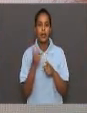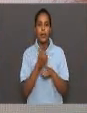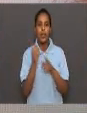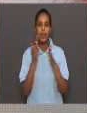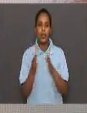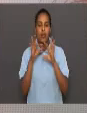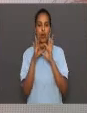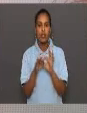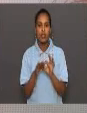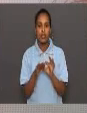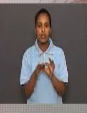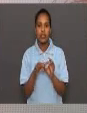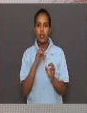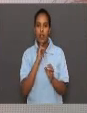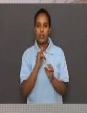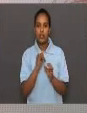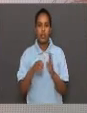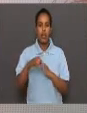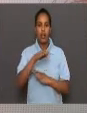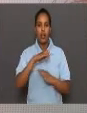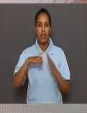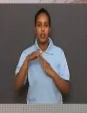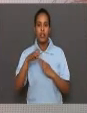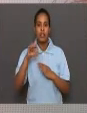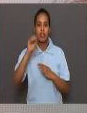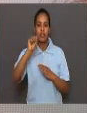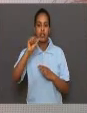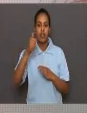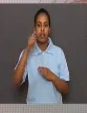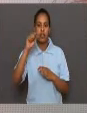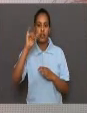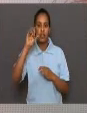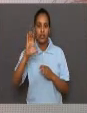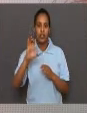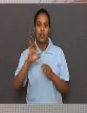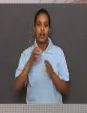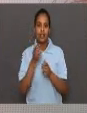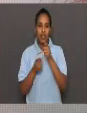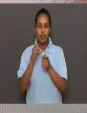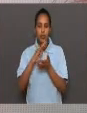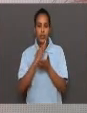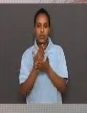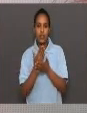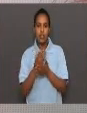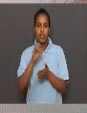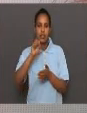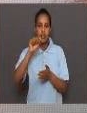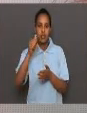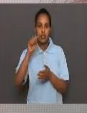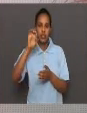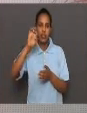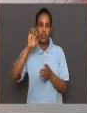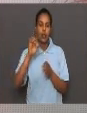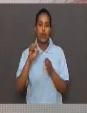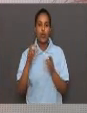words, metallic bonding is the electrostatic attraction between a